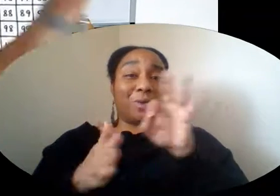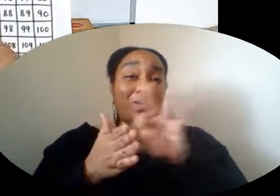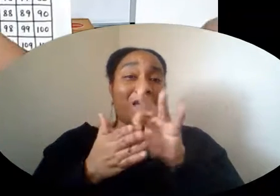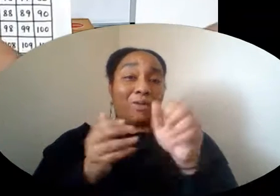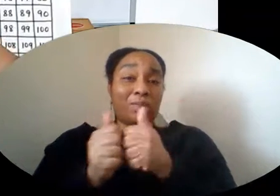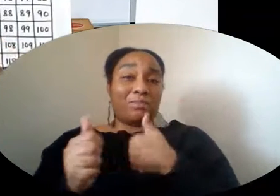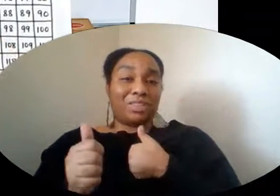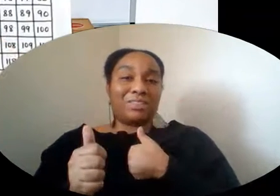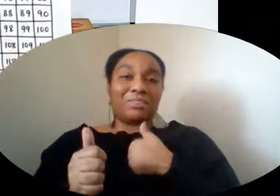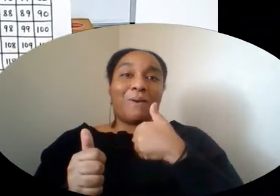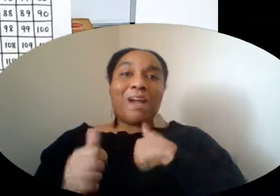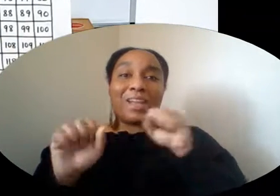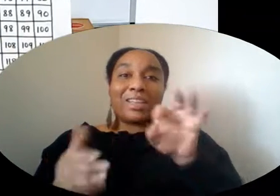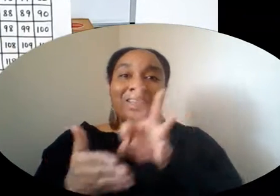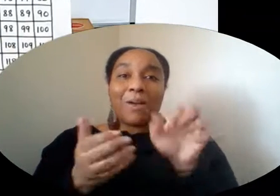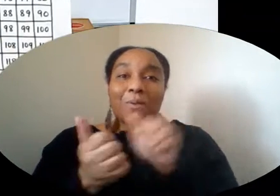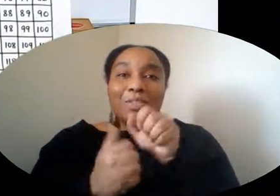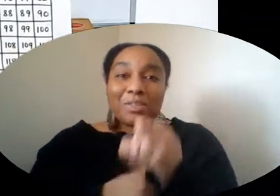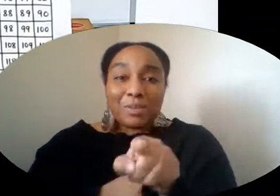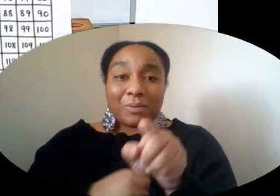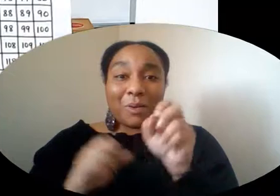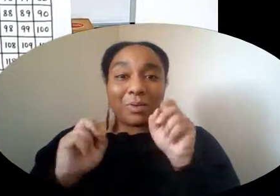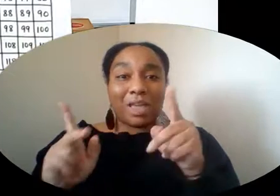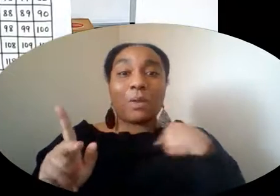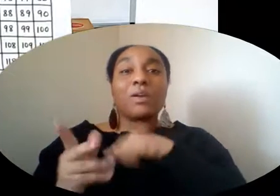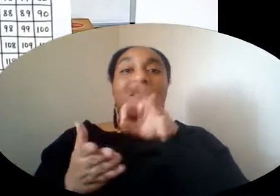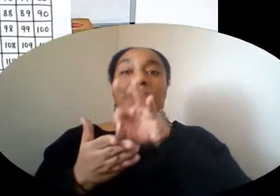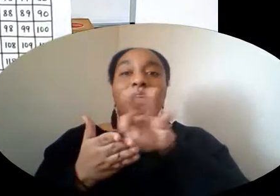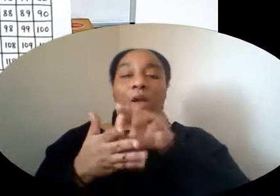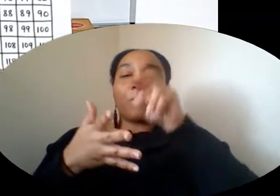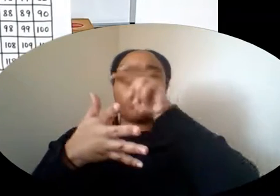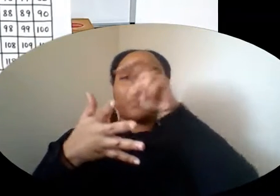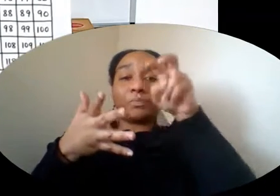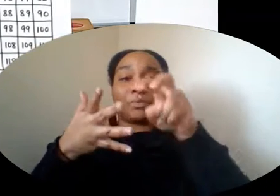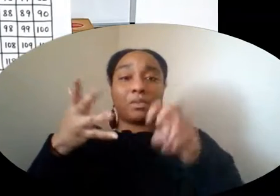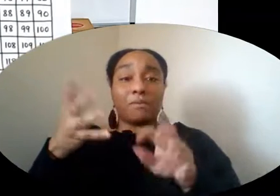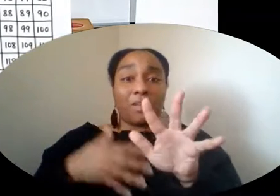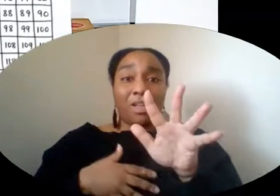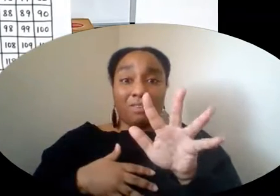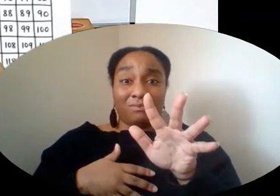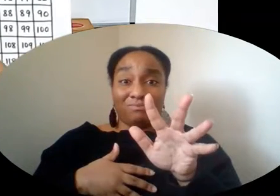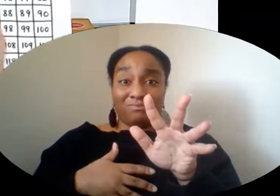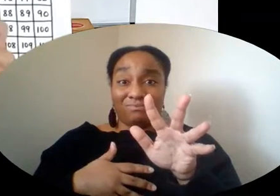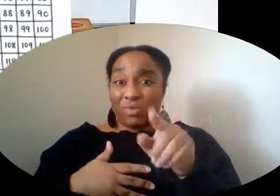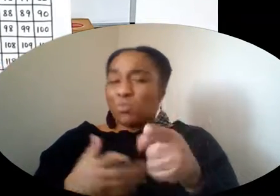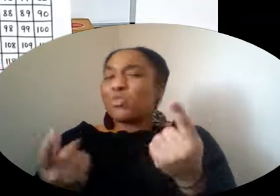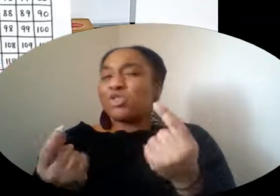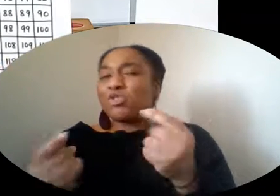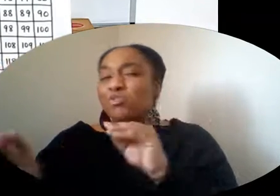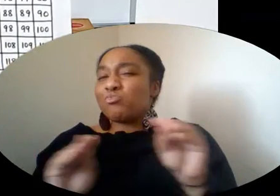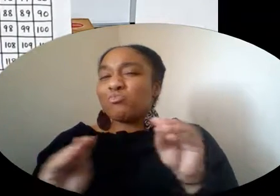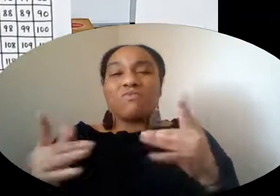with you. Okay, so here we go. We're going to count by 5. Do you have your move ready? All